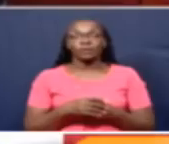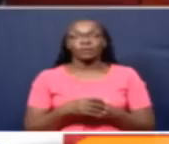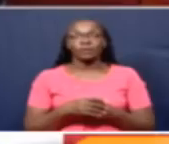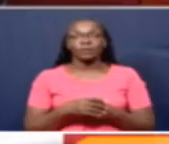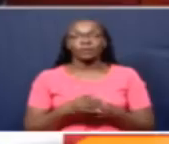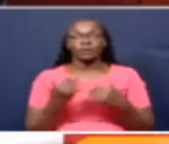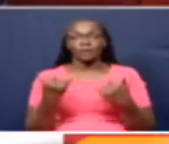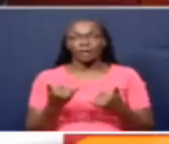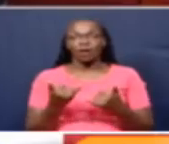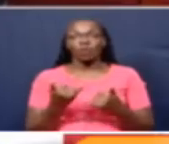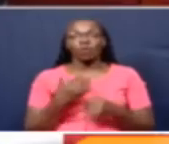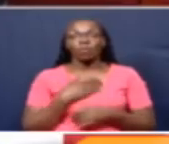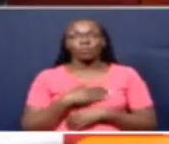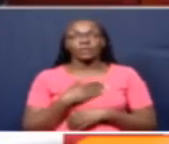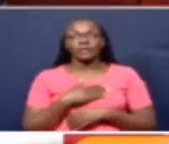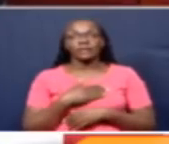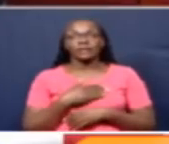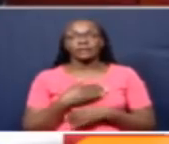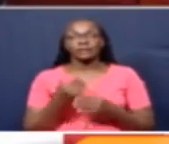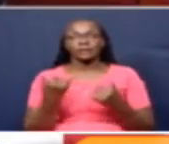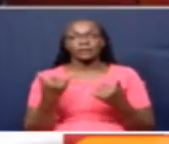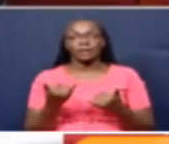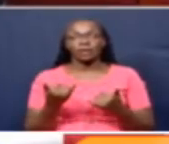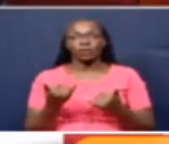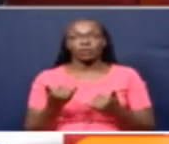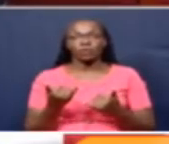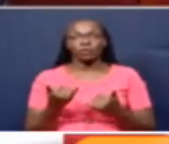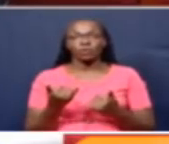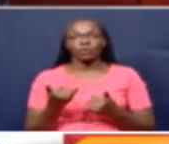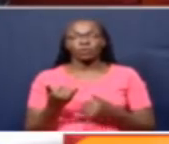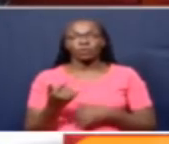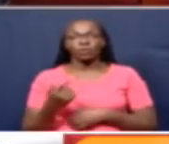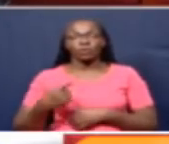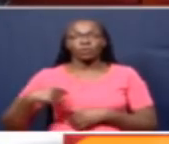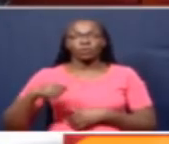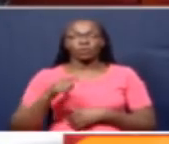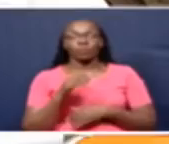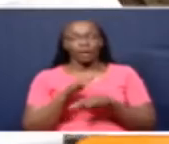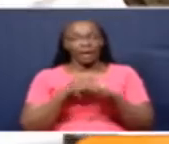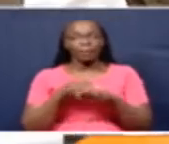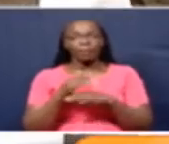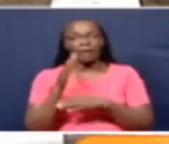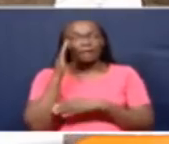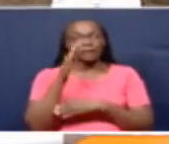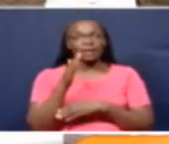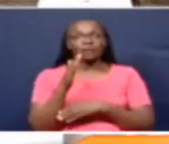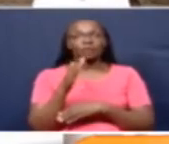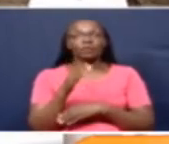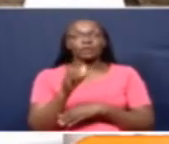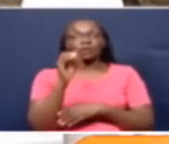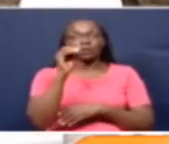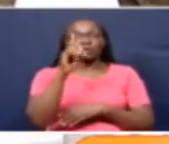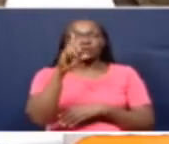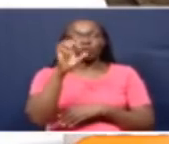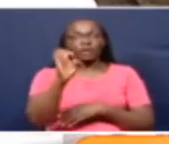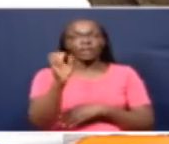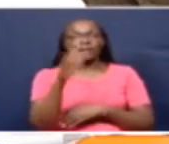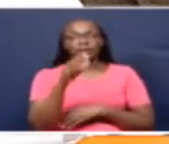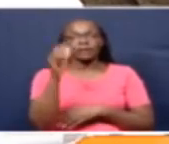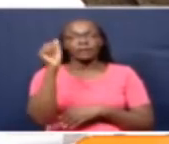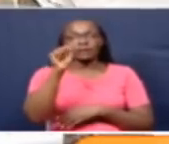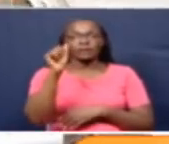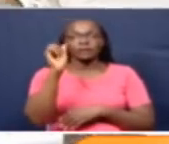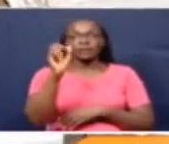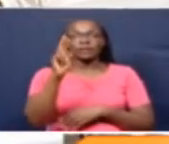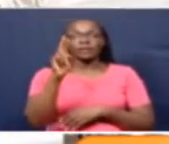Hey, Carl Haller. Yeah, yeah. Carl Haller. Yeah. At Ole Sereni. Good guy. We're gonna do, I told Maya